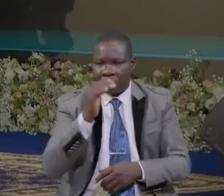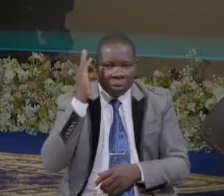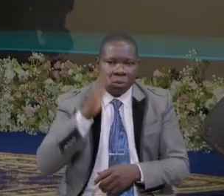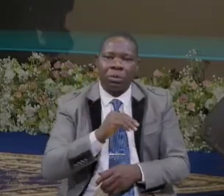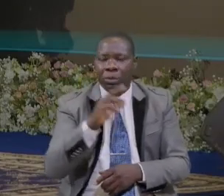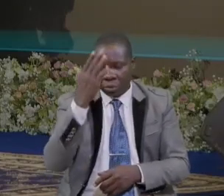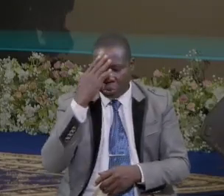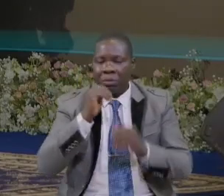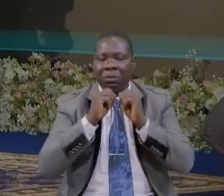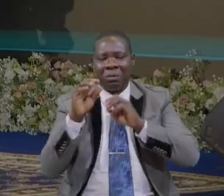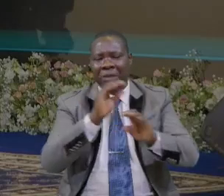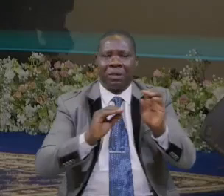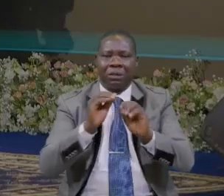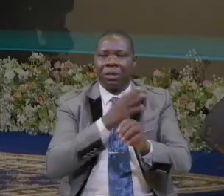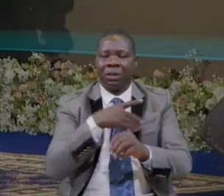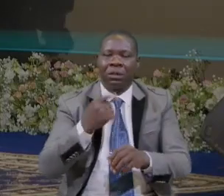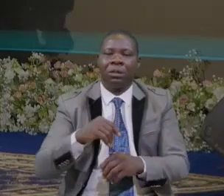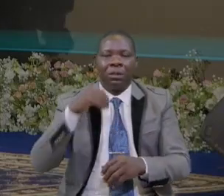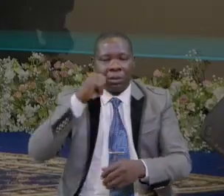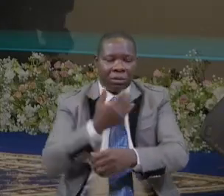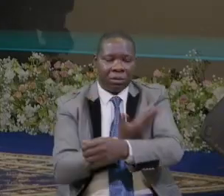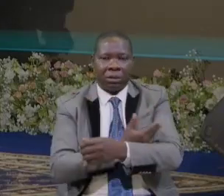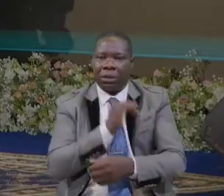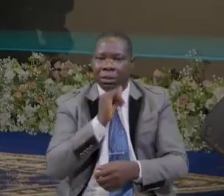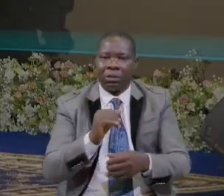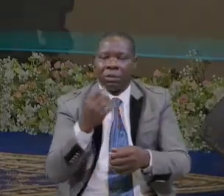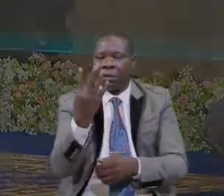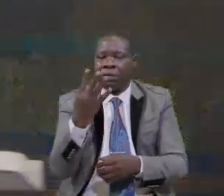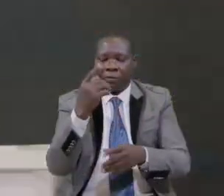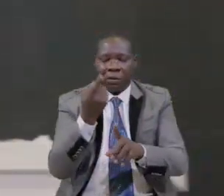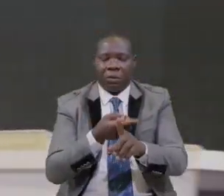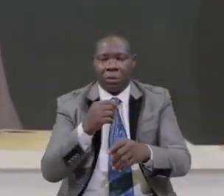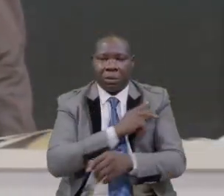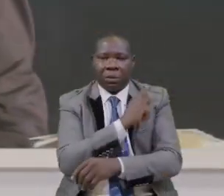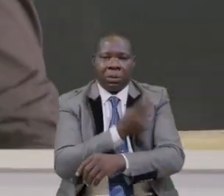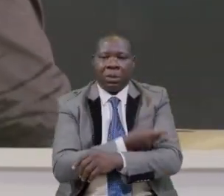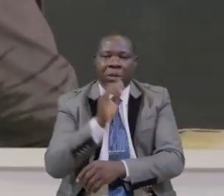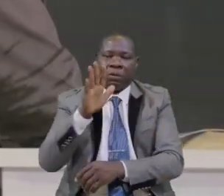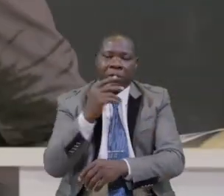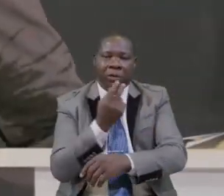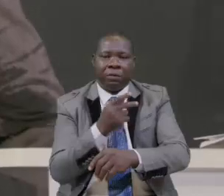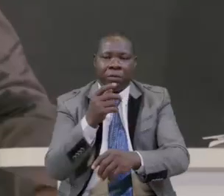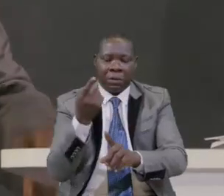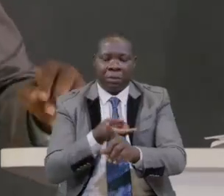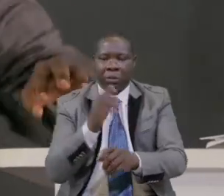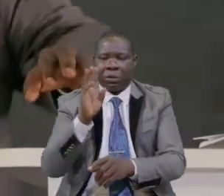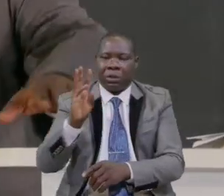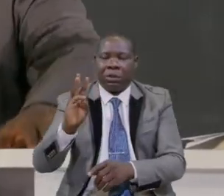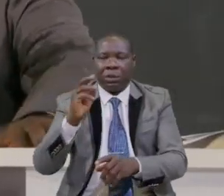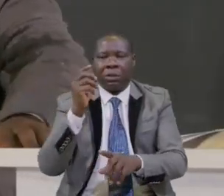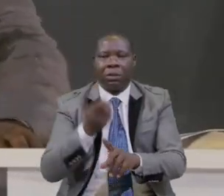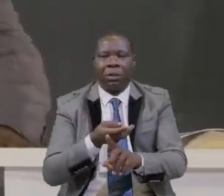And the daughter is already 4 months pregnant, 5 months, 6 months, 7 months,